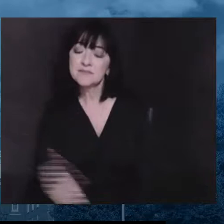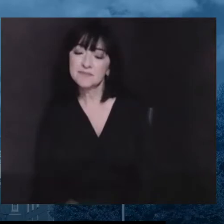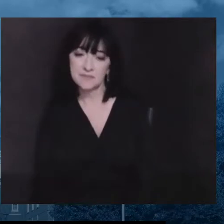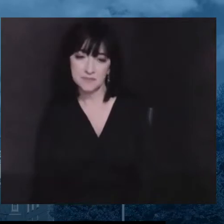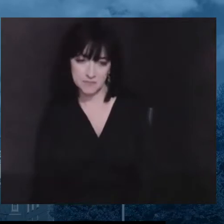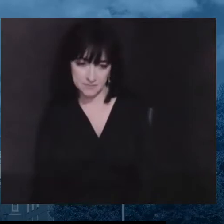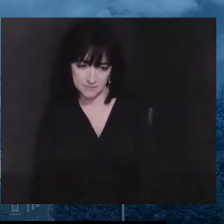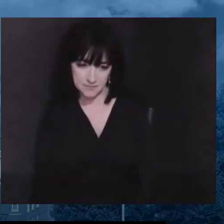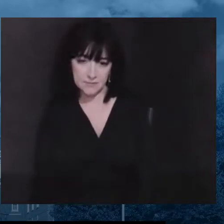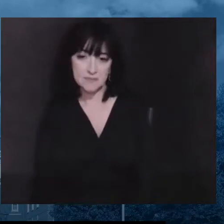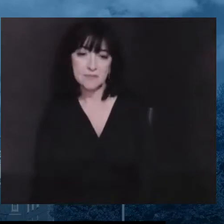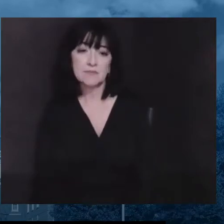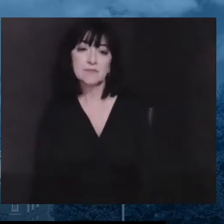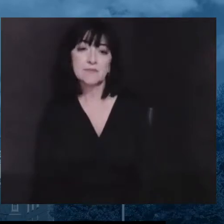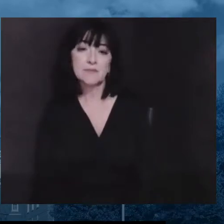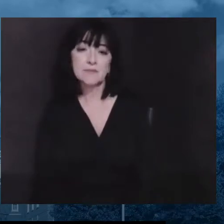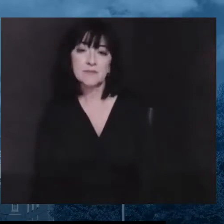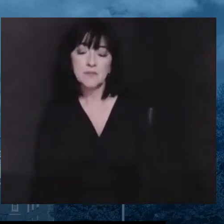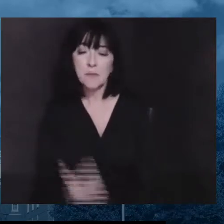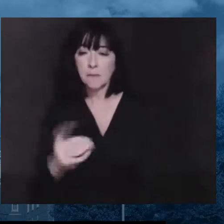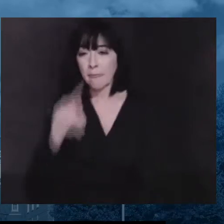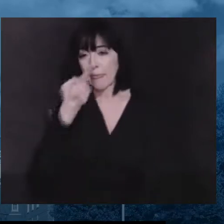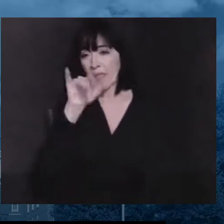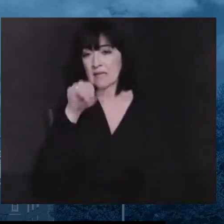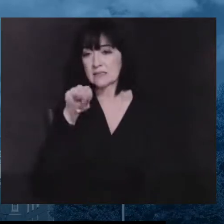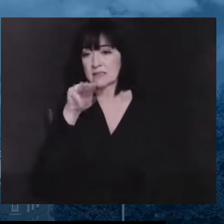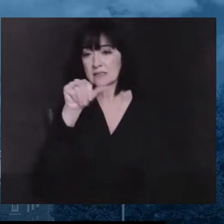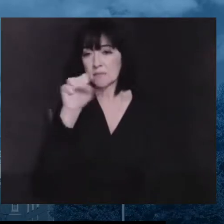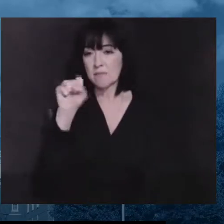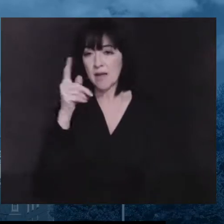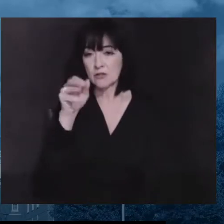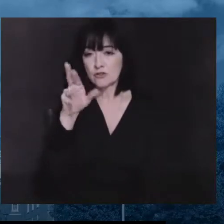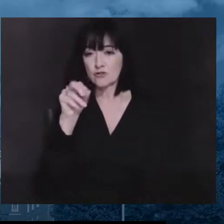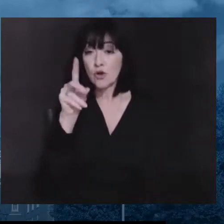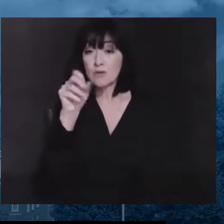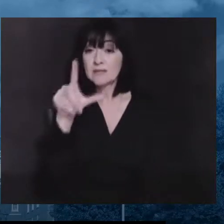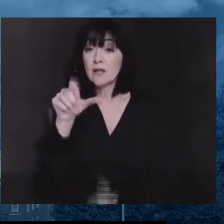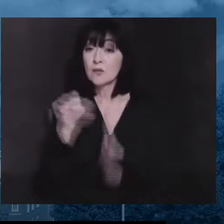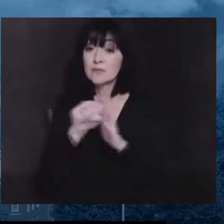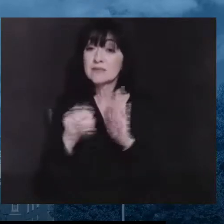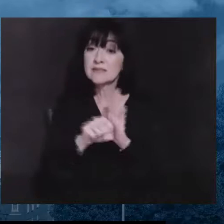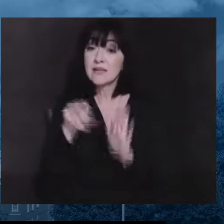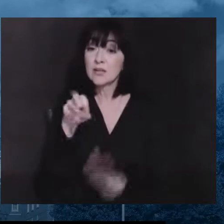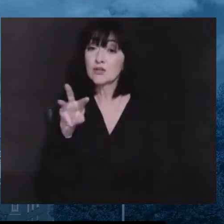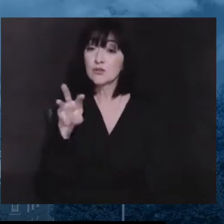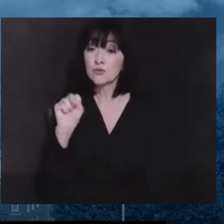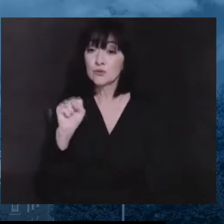All right, next we'll go to Tim Mastro from Delaware State News.